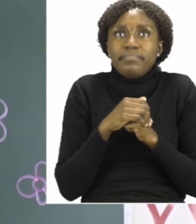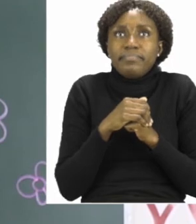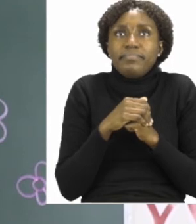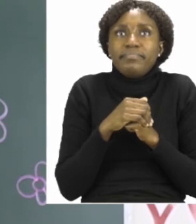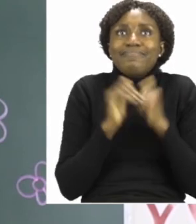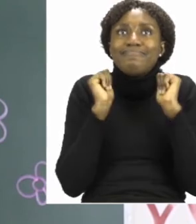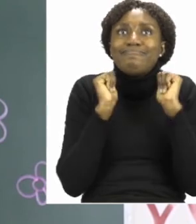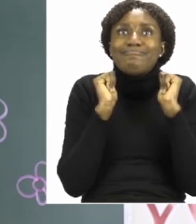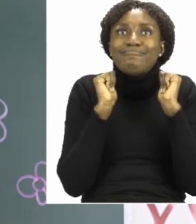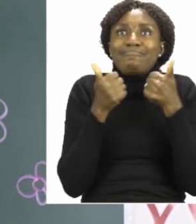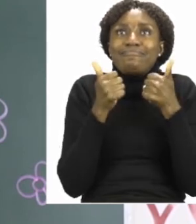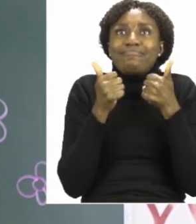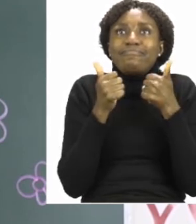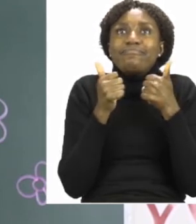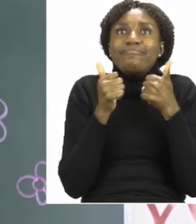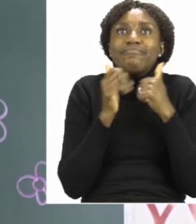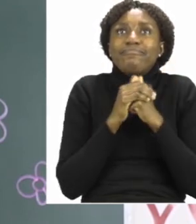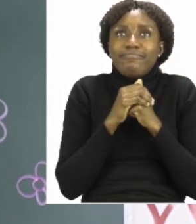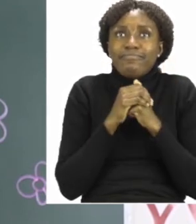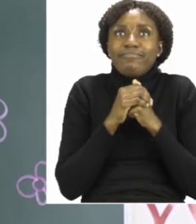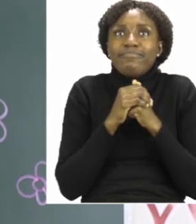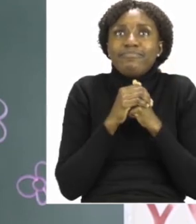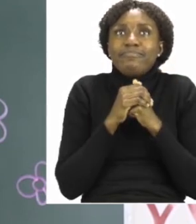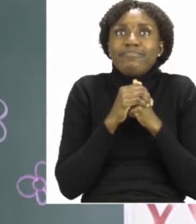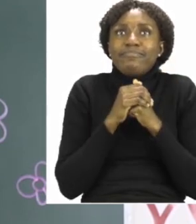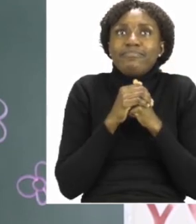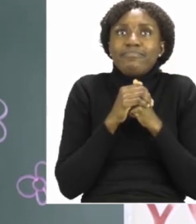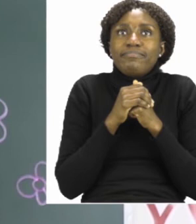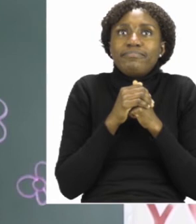Well done. Let's do the last one together.